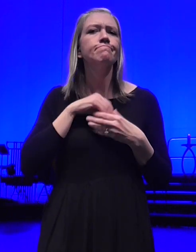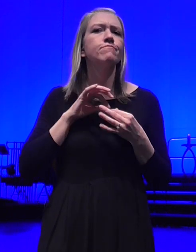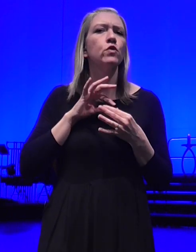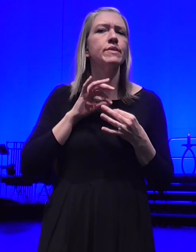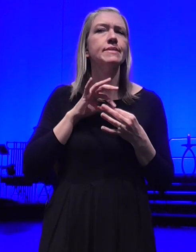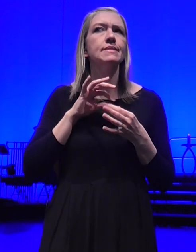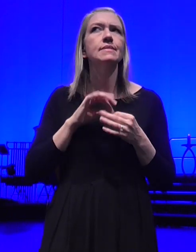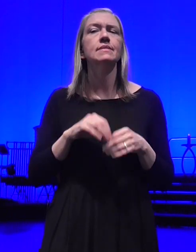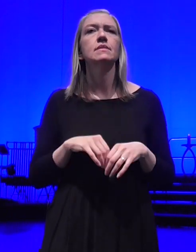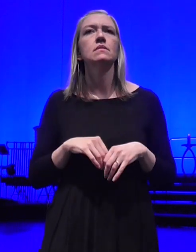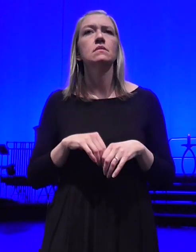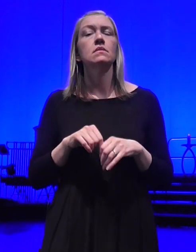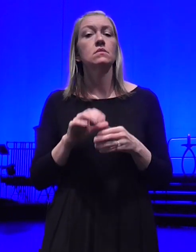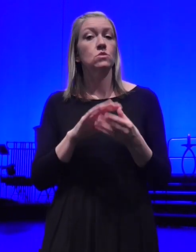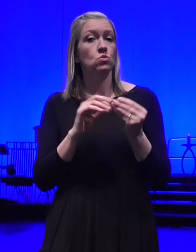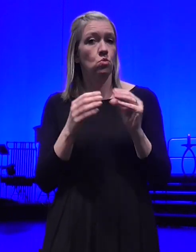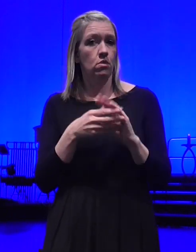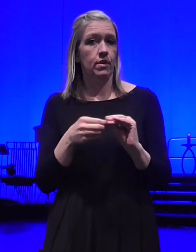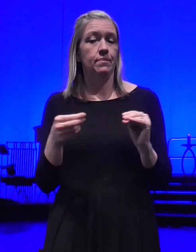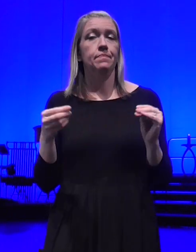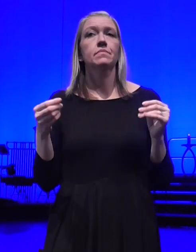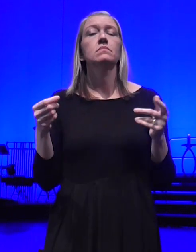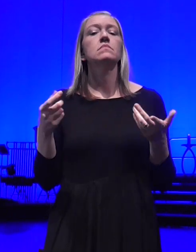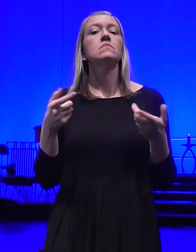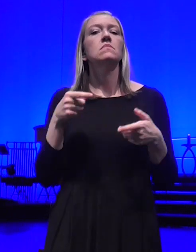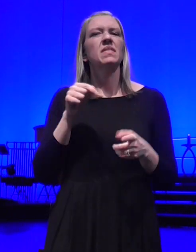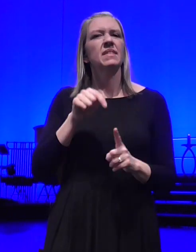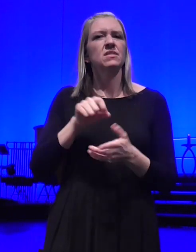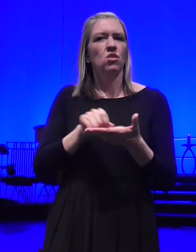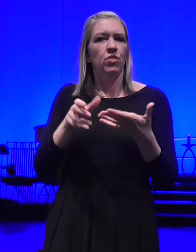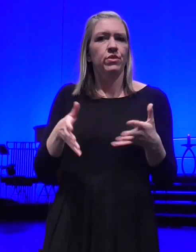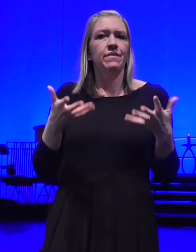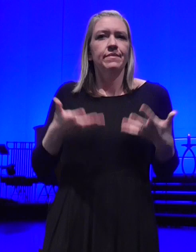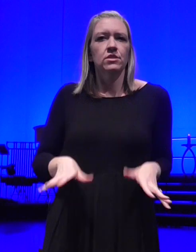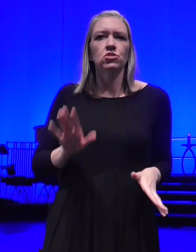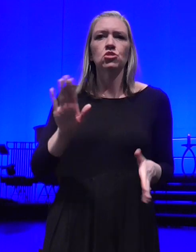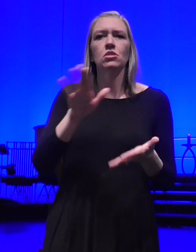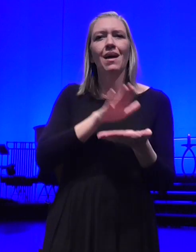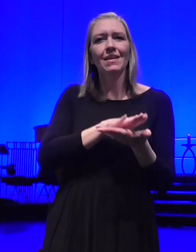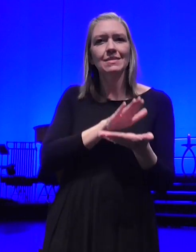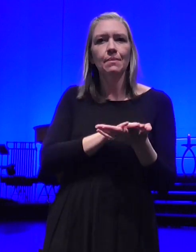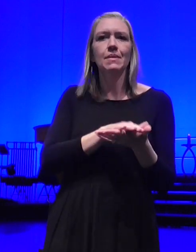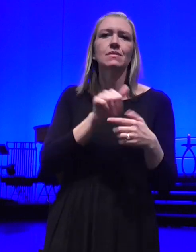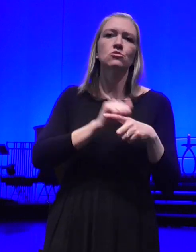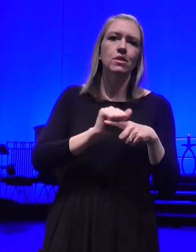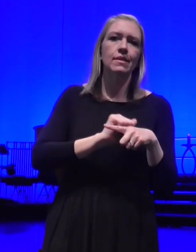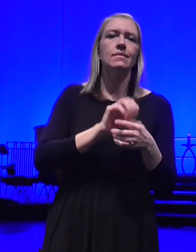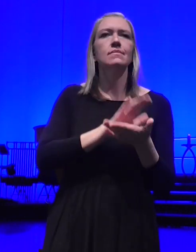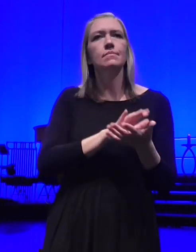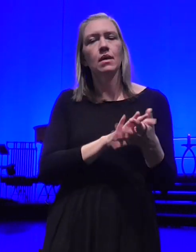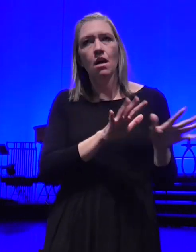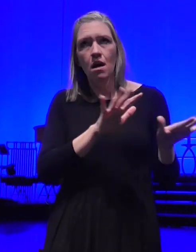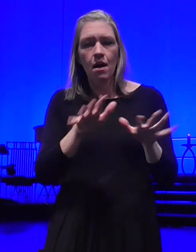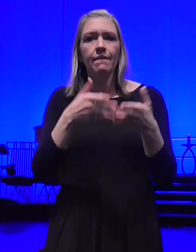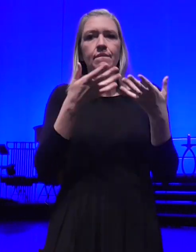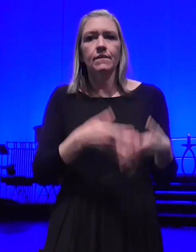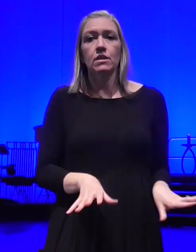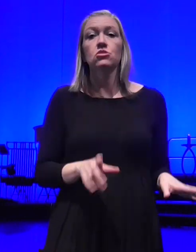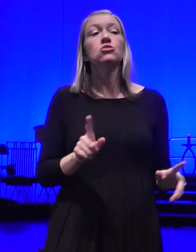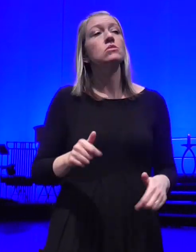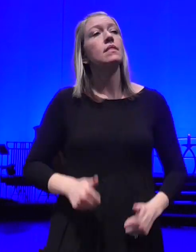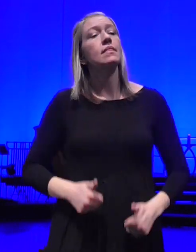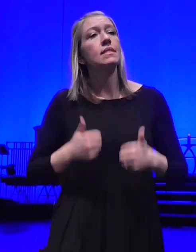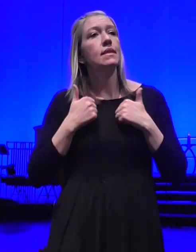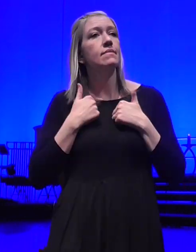She tells the story that when she had just finished her academic training, she was living in the Great